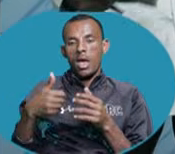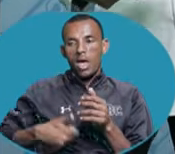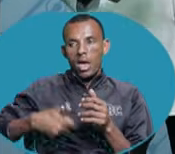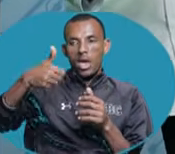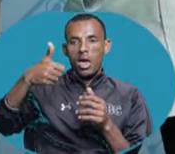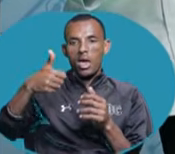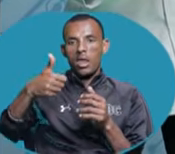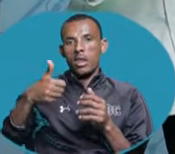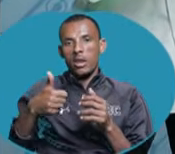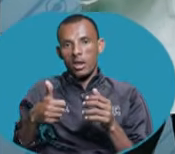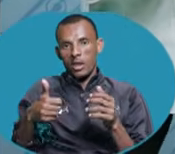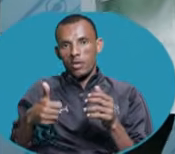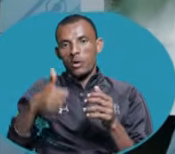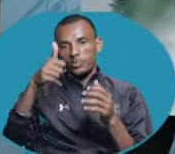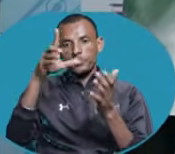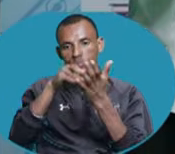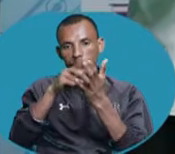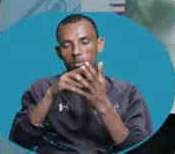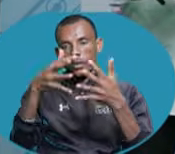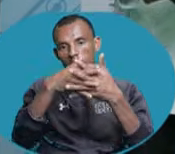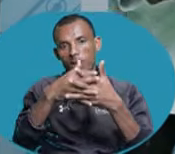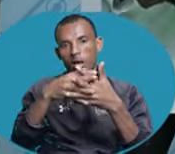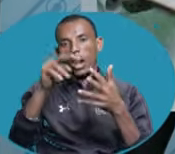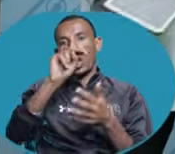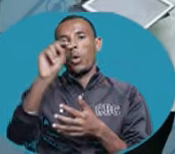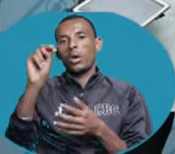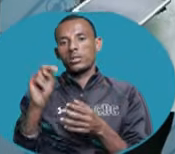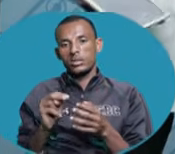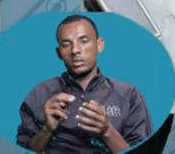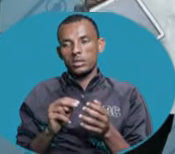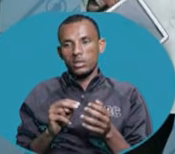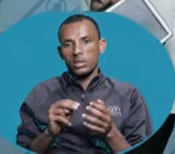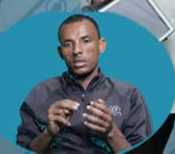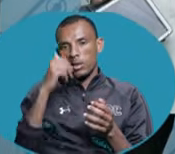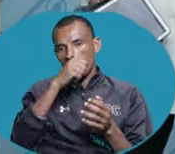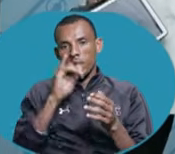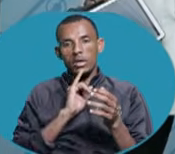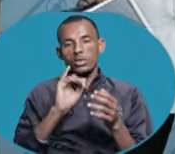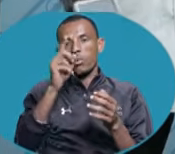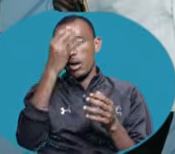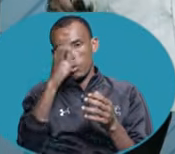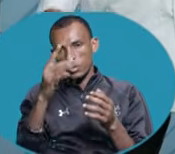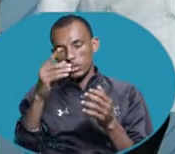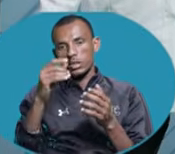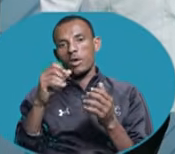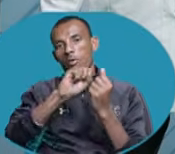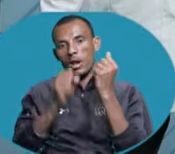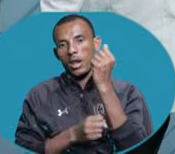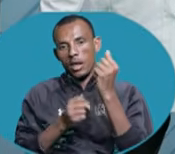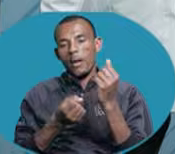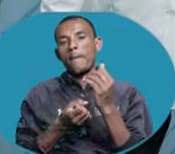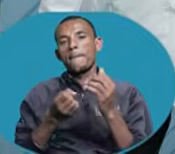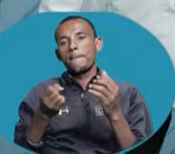one of the founding members of United Nations Organization. What are the main goals of United Nations Organization?